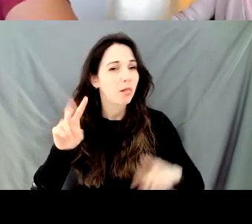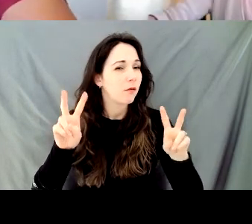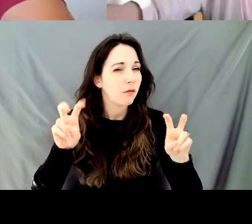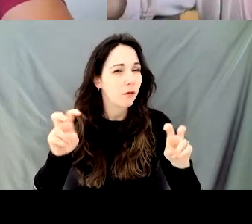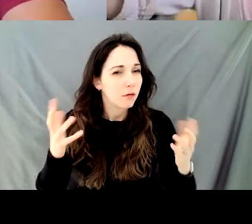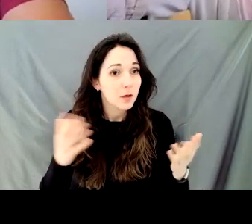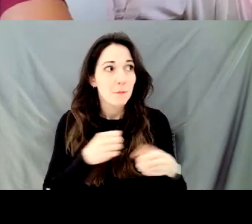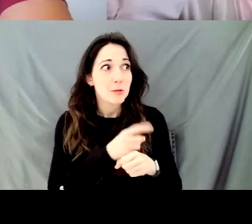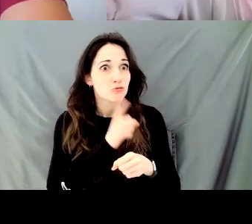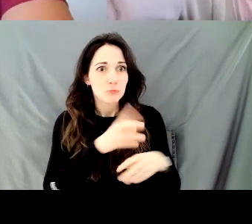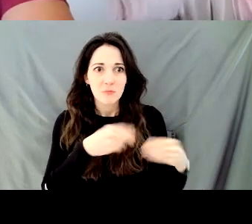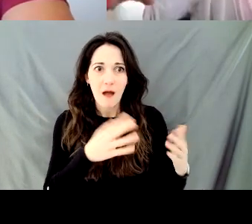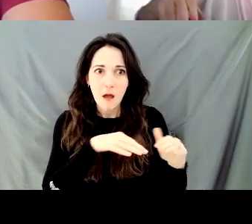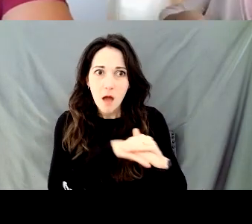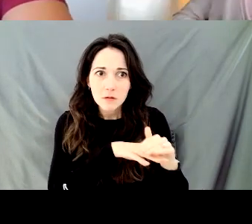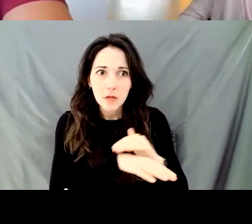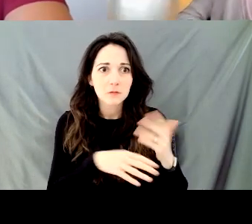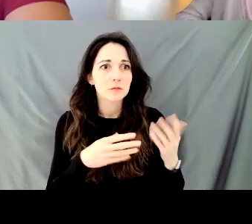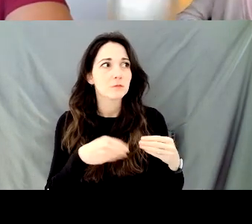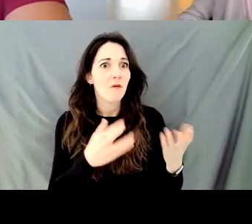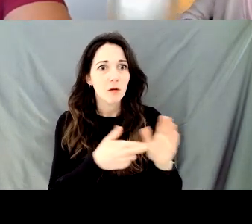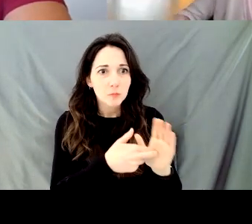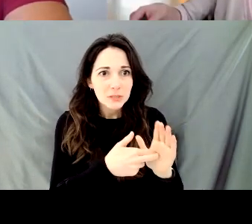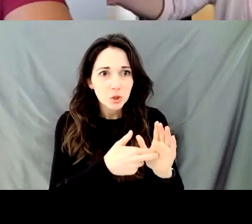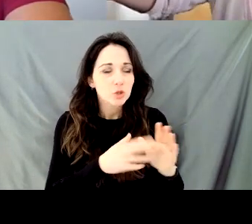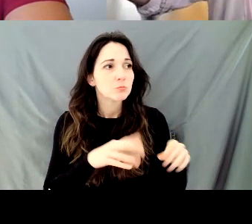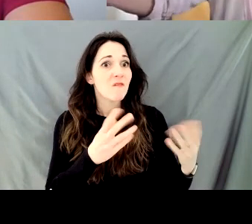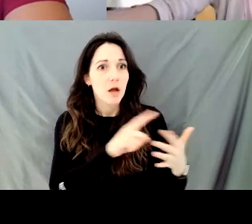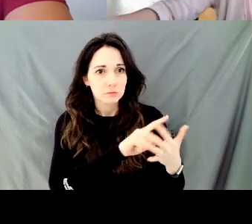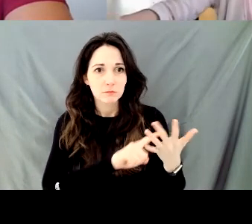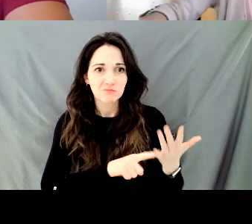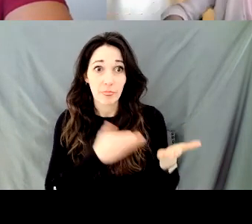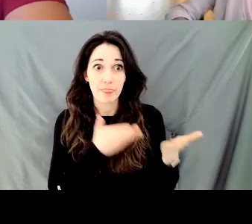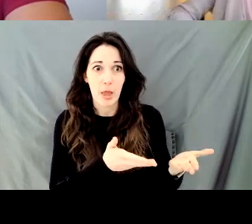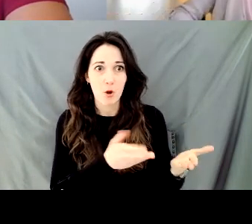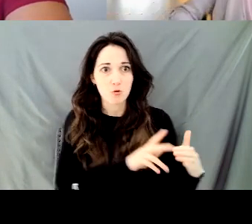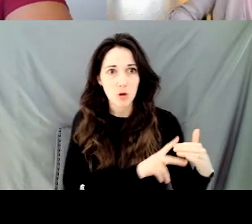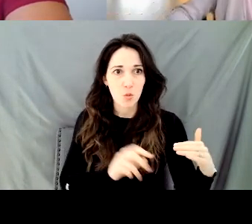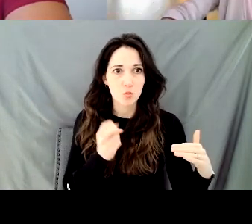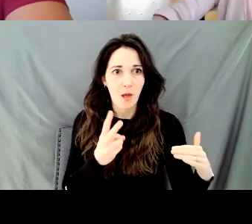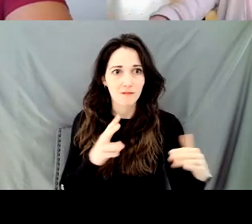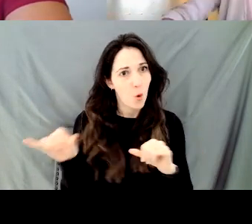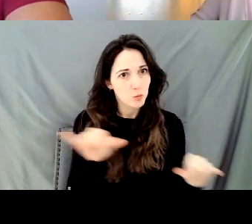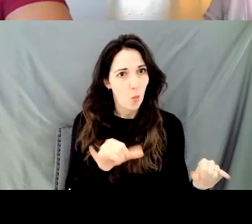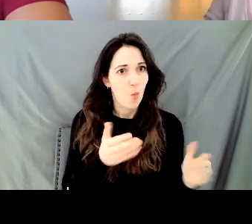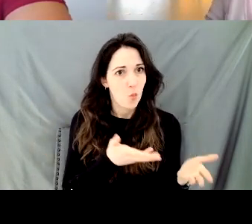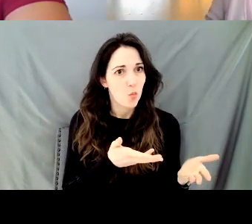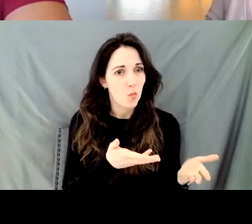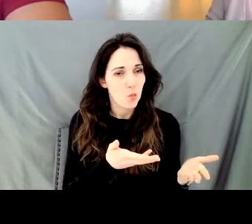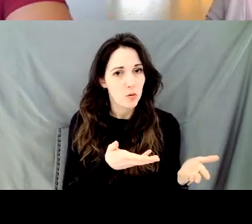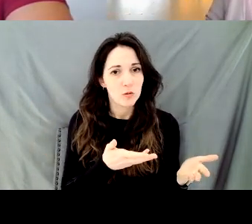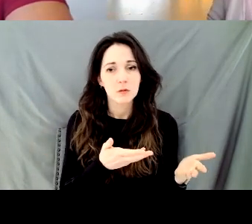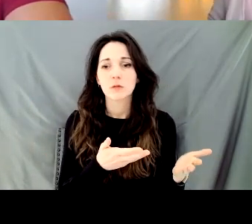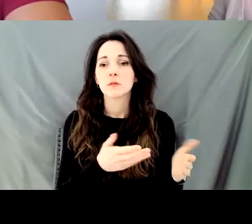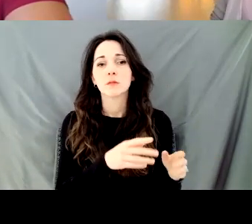the access is there, and also that the